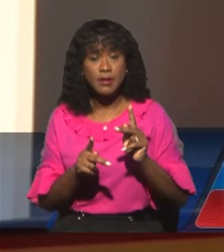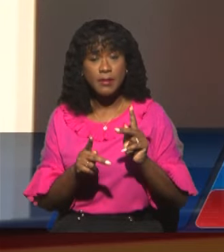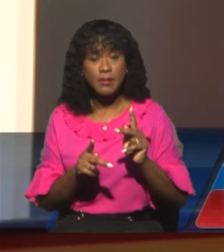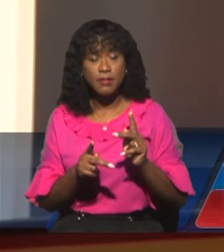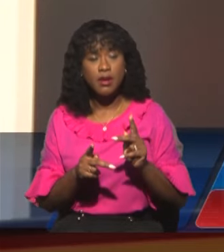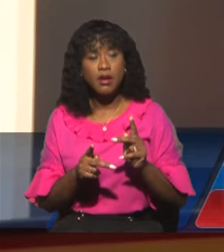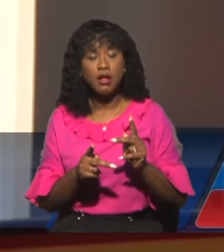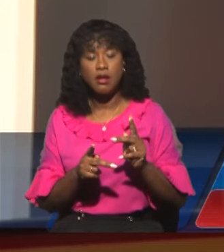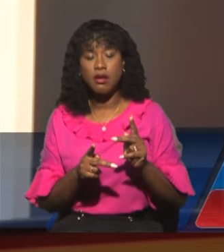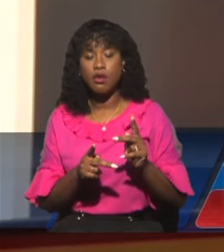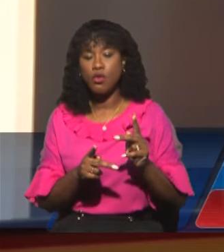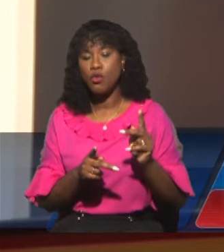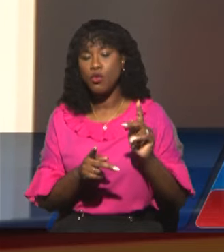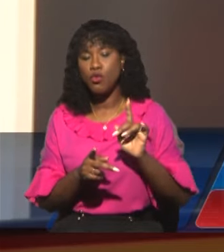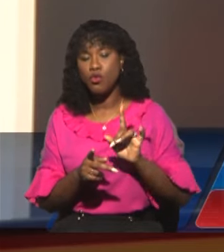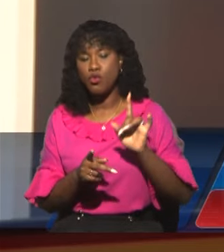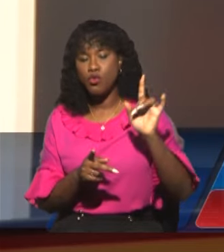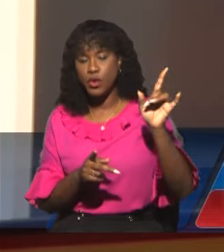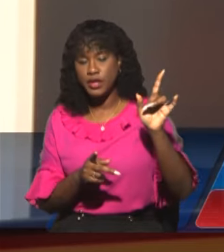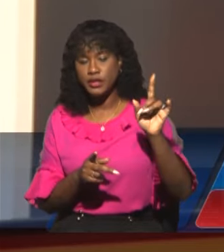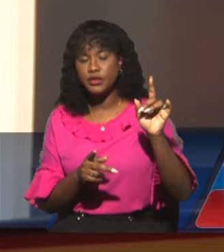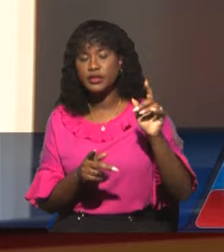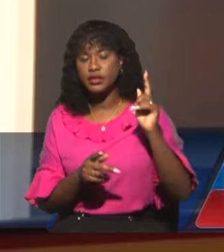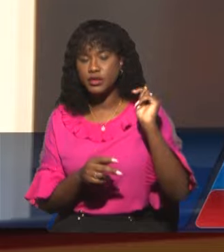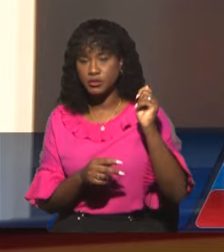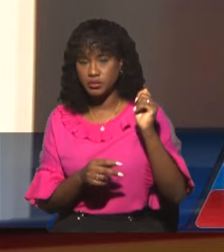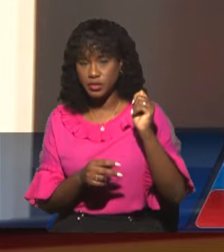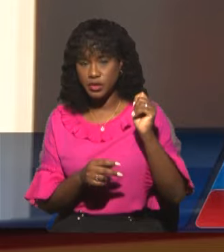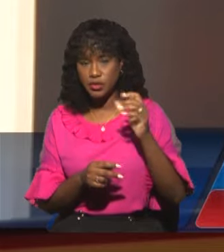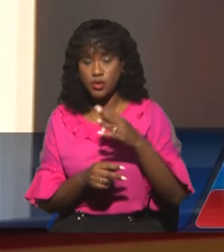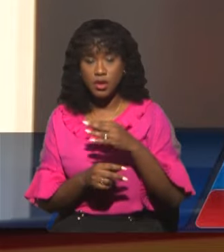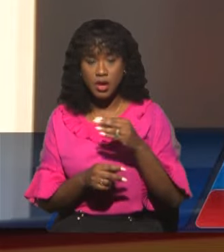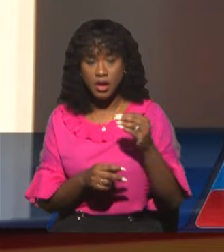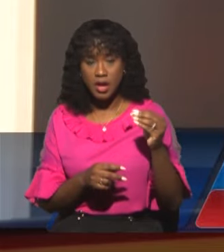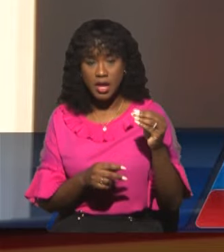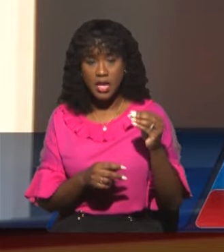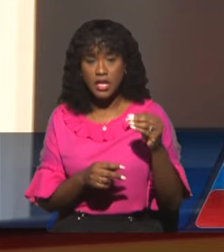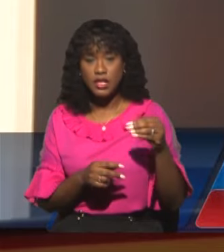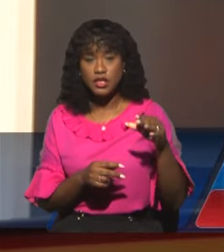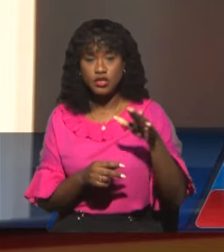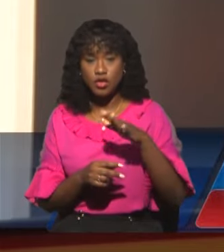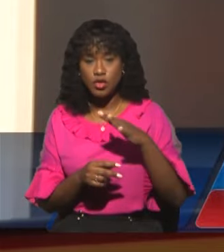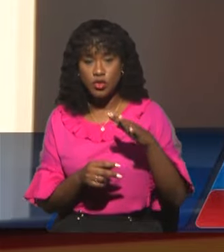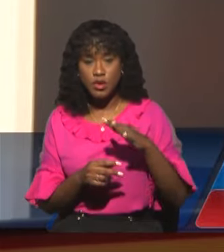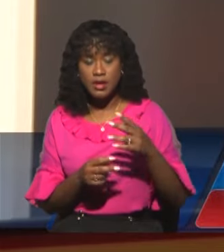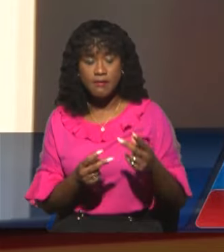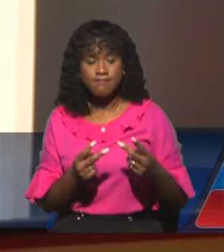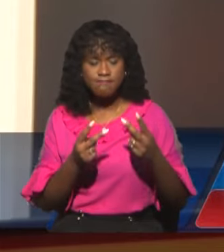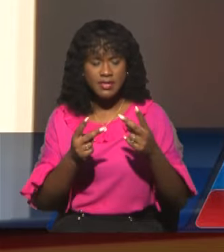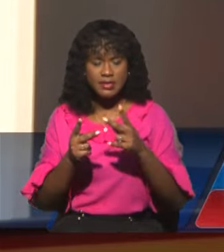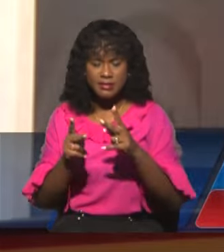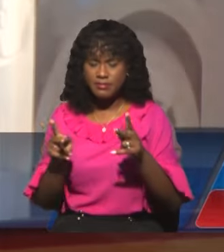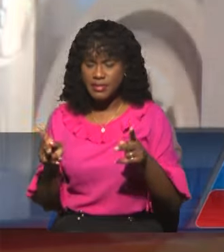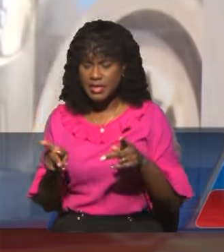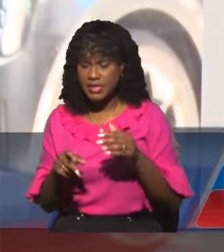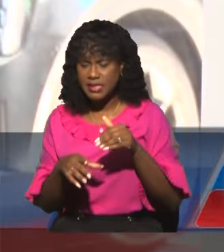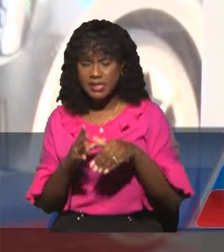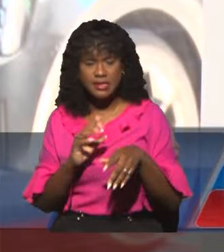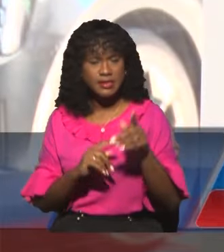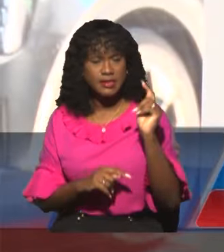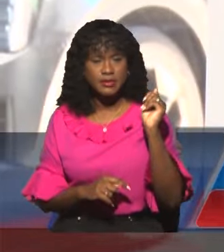leisure through the new Tobago terminal, in addition to locals visiting Tobago, especially in the high